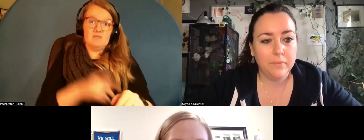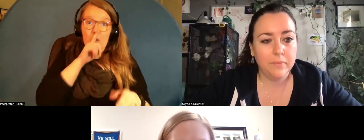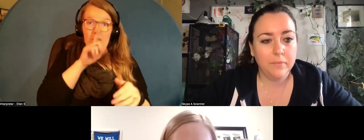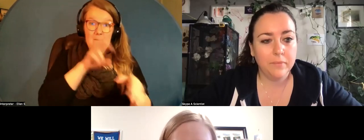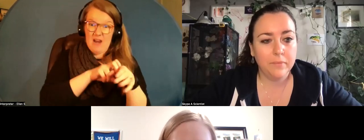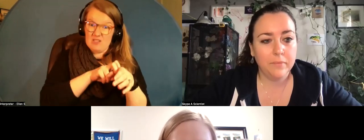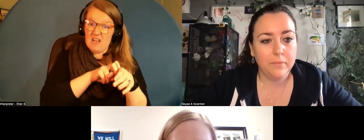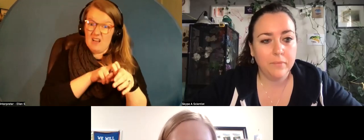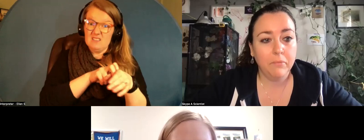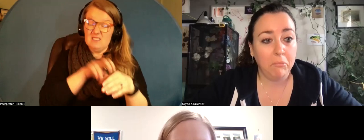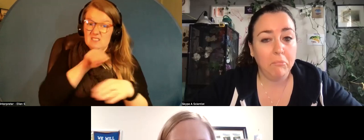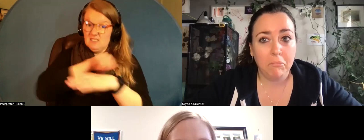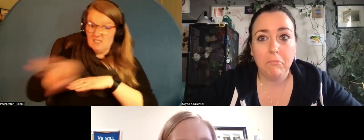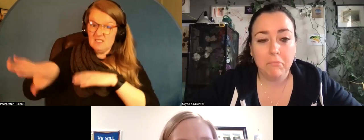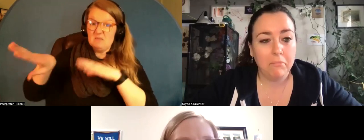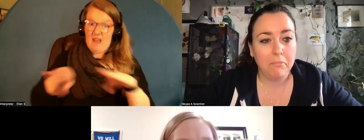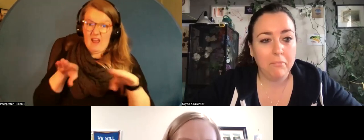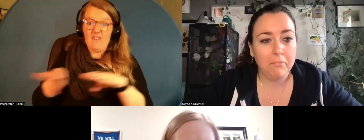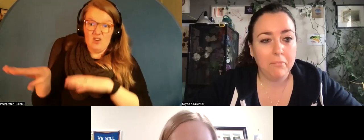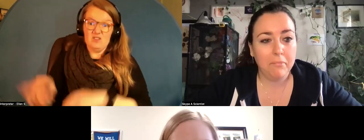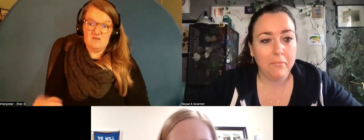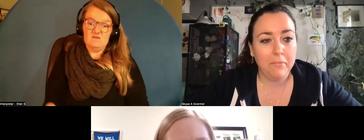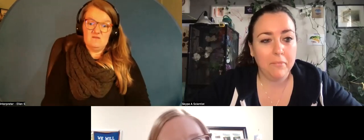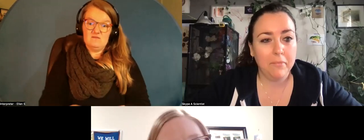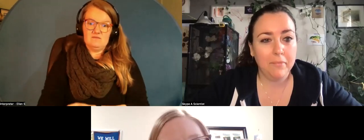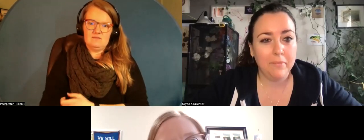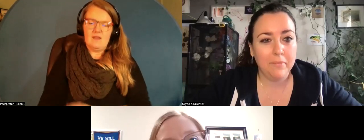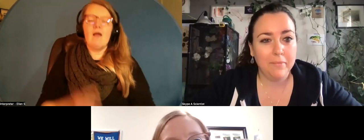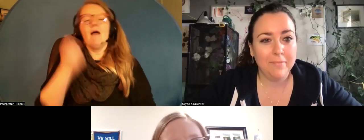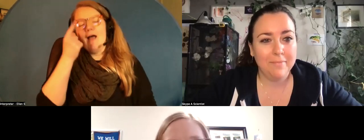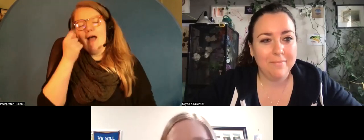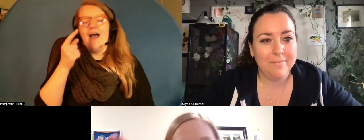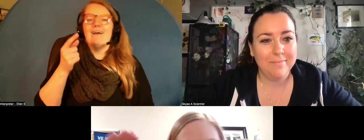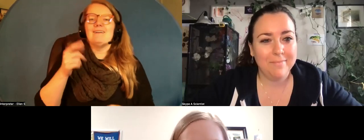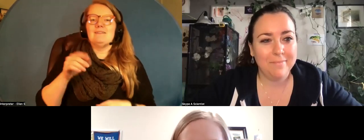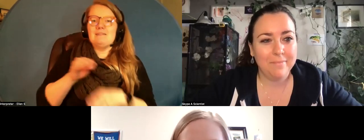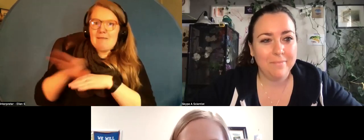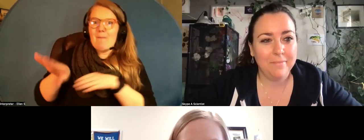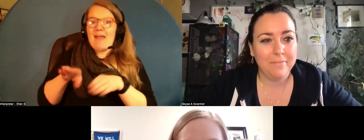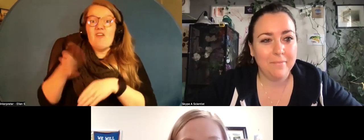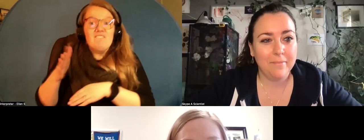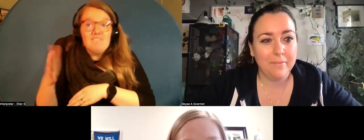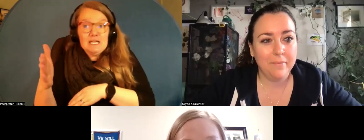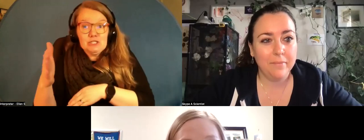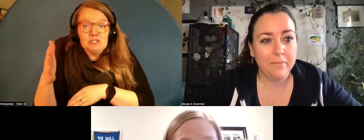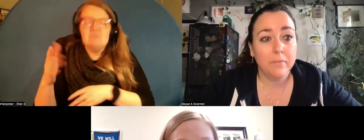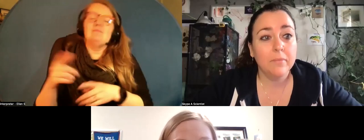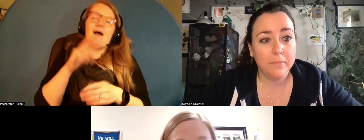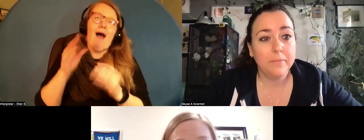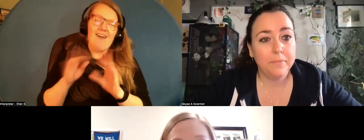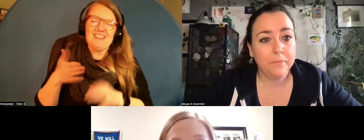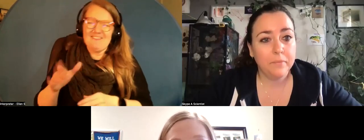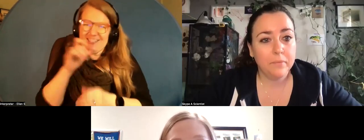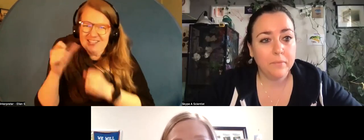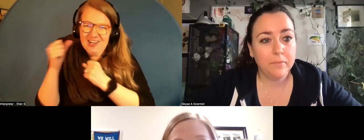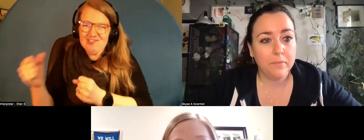that host to act differently. Now, fish aren't driving cars, but they might be swimming at a different part of the water column so that a bird